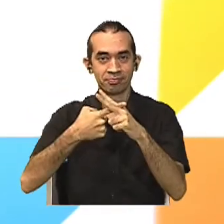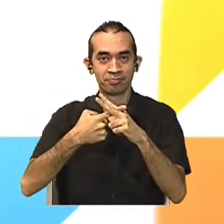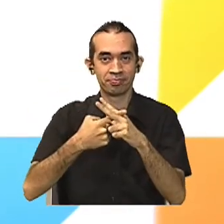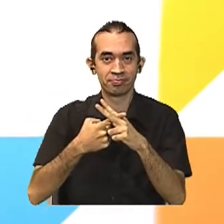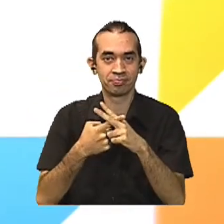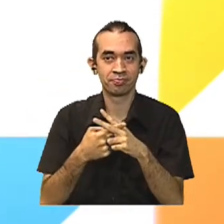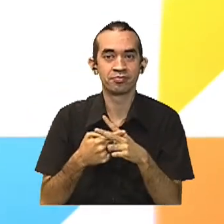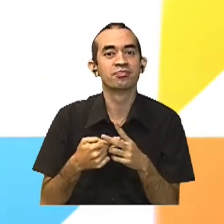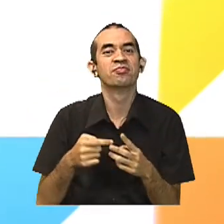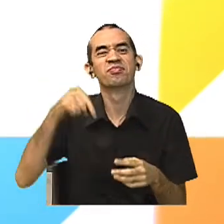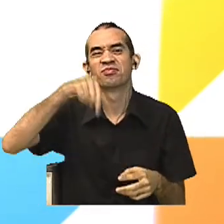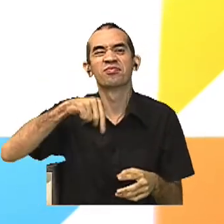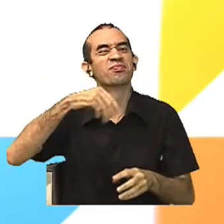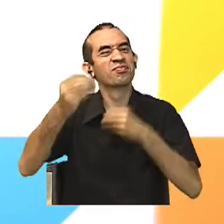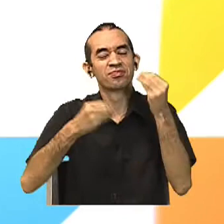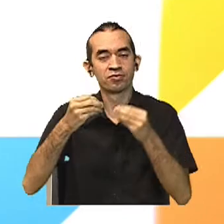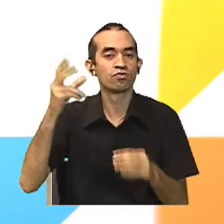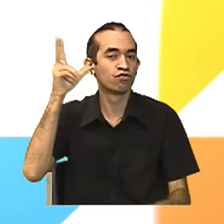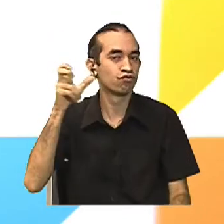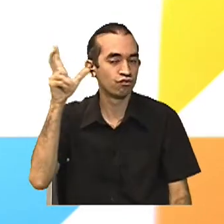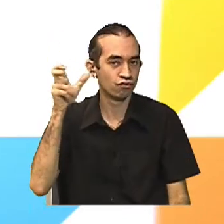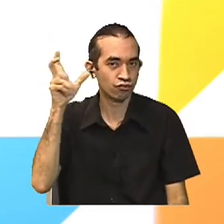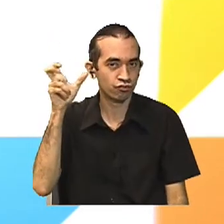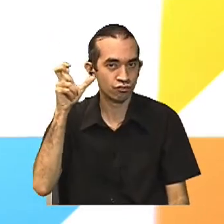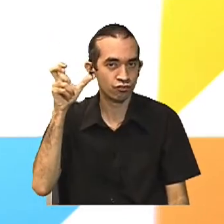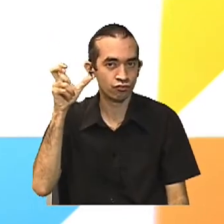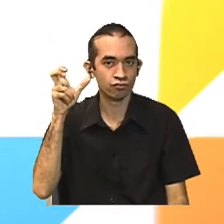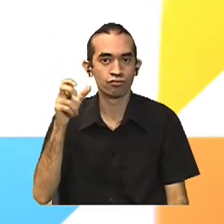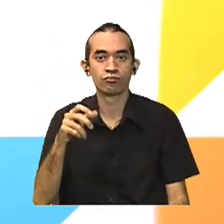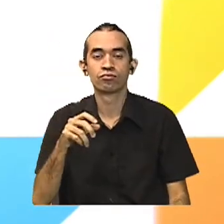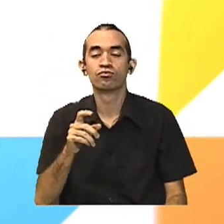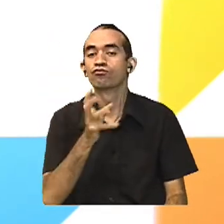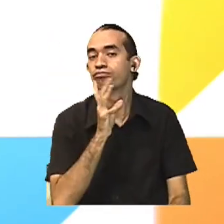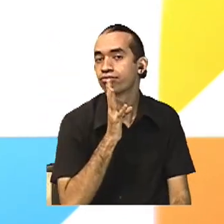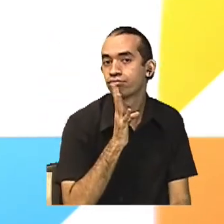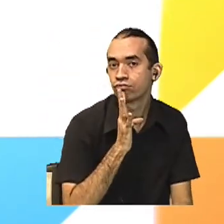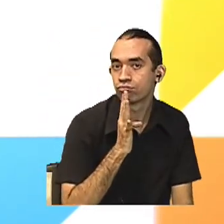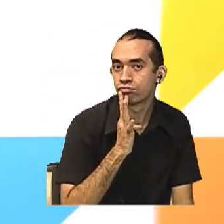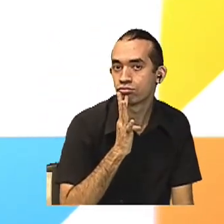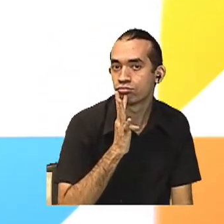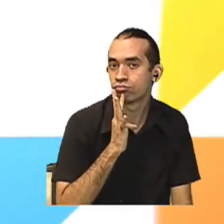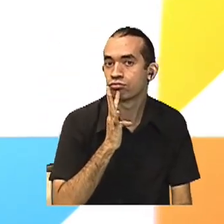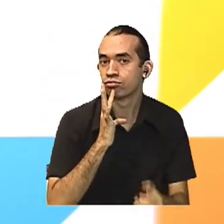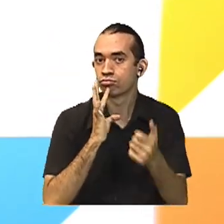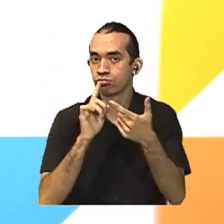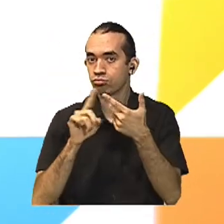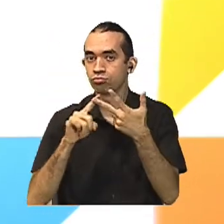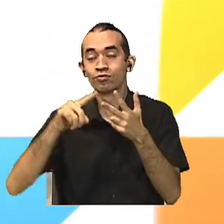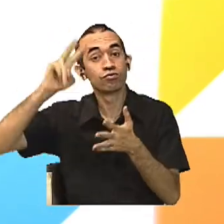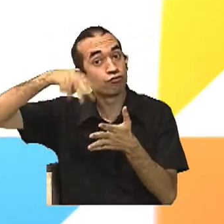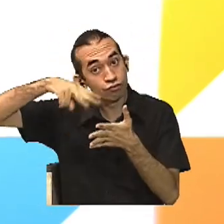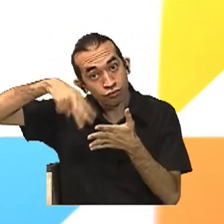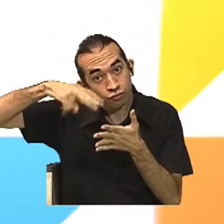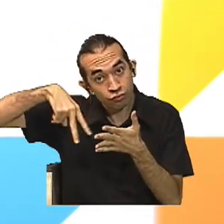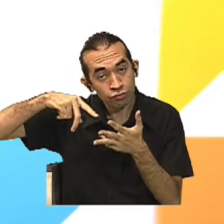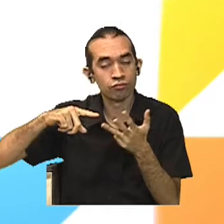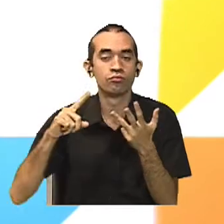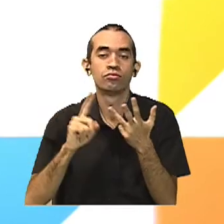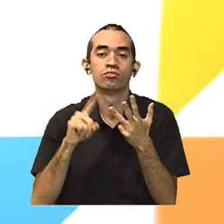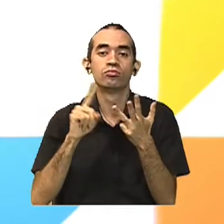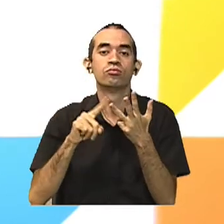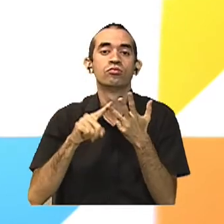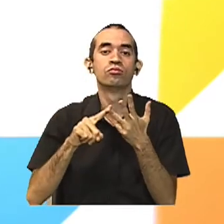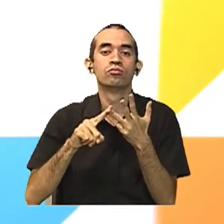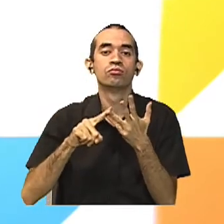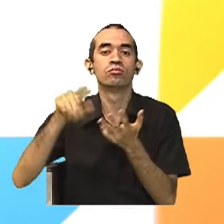Today, you are going to listen, you are going to speak, you are going to read, and you are